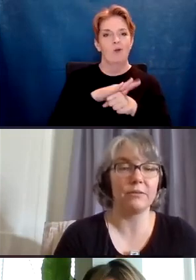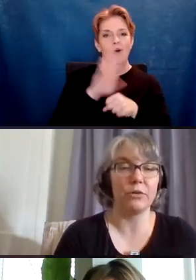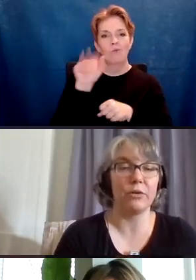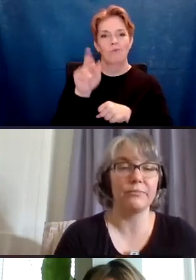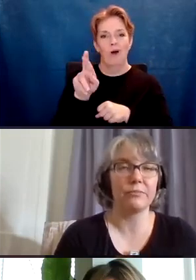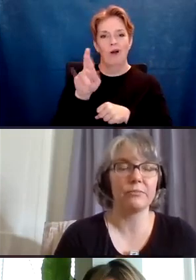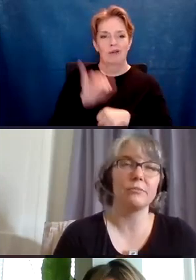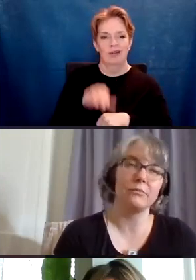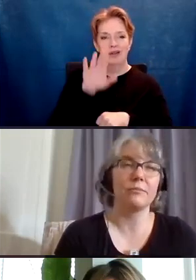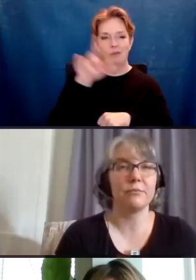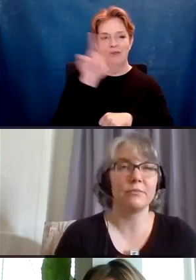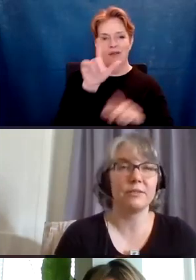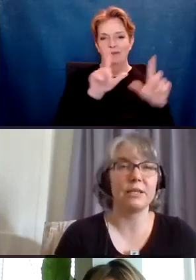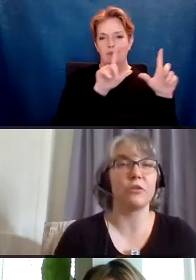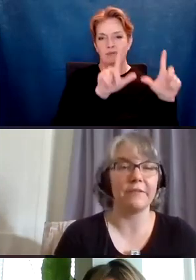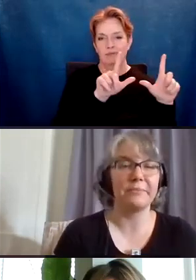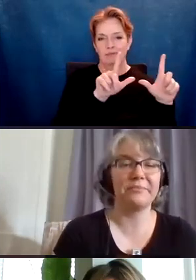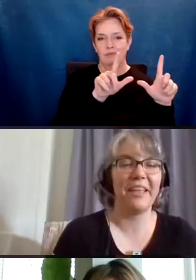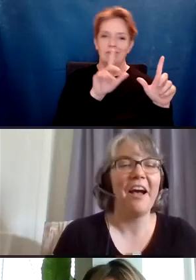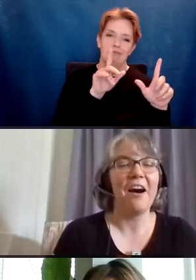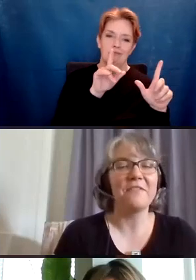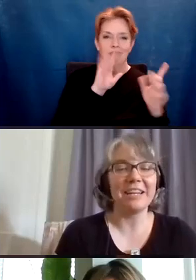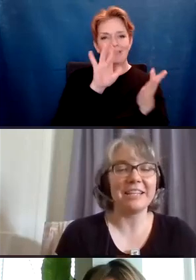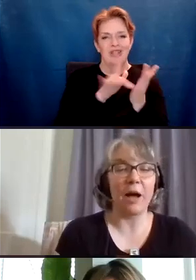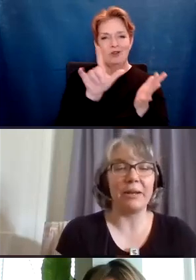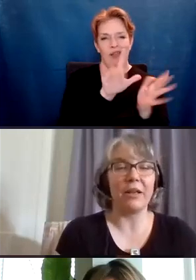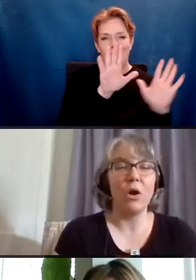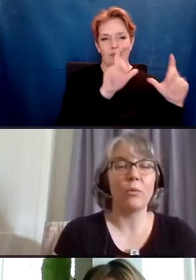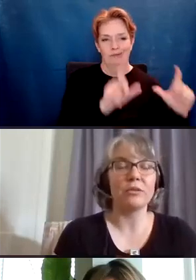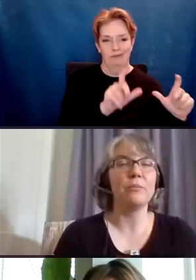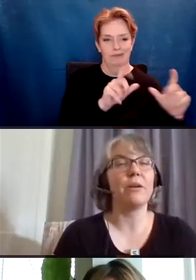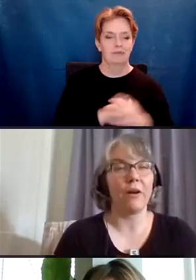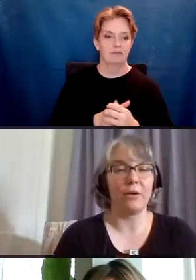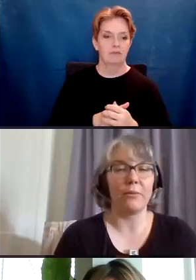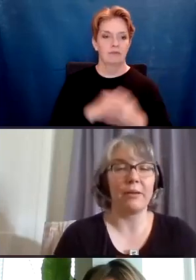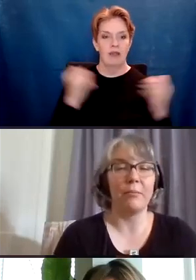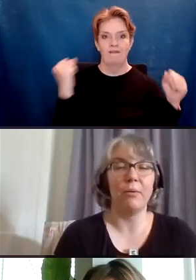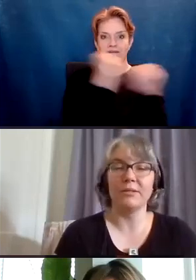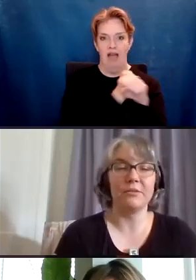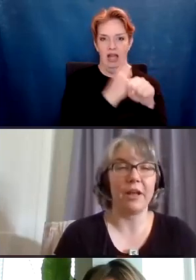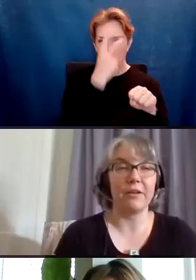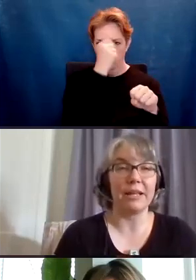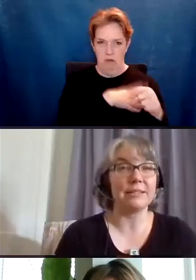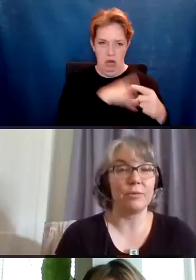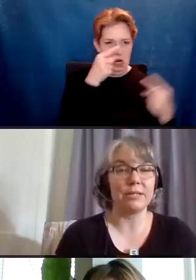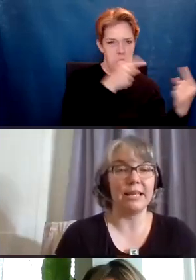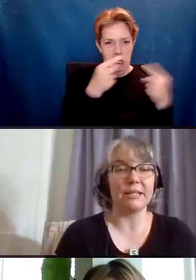left of this mural. Center left. A fight is happening where 2 men are arguing, bullets are